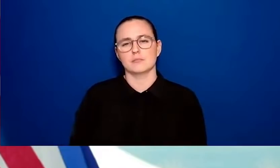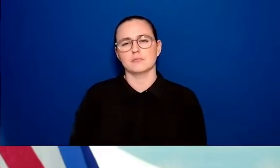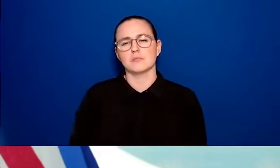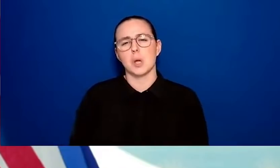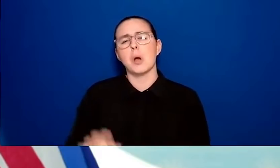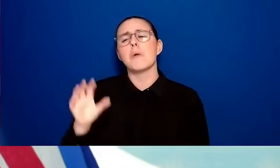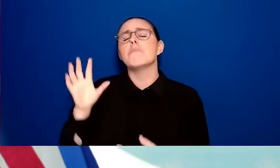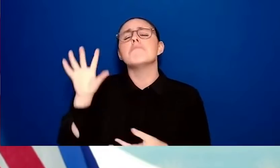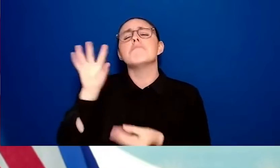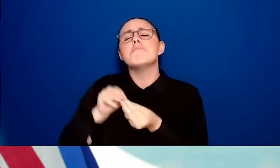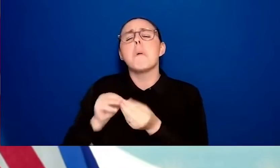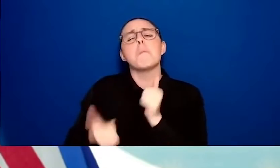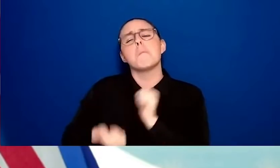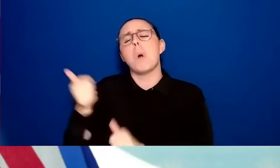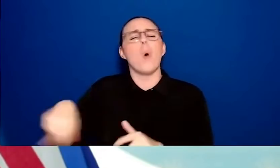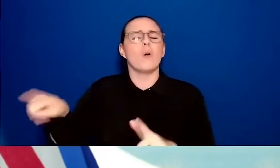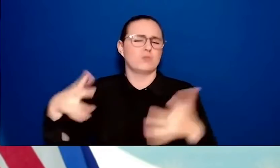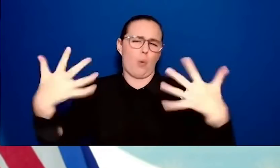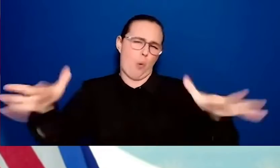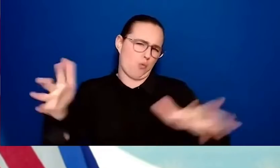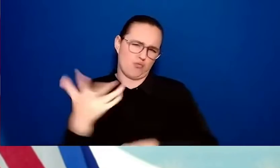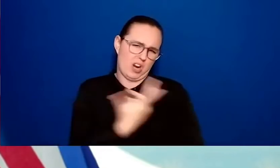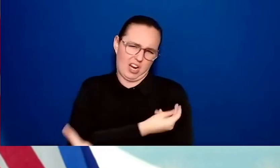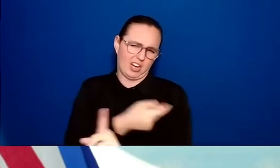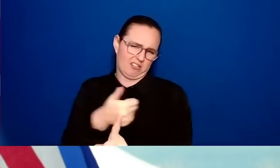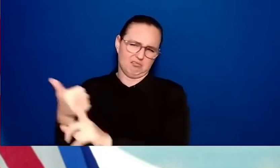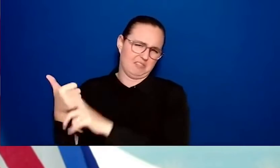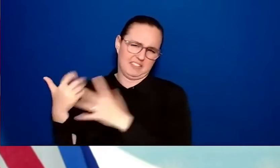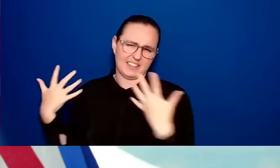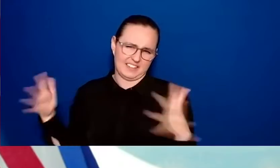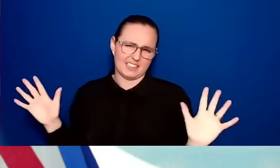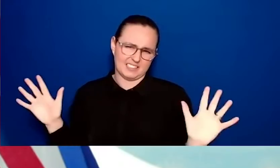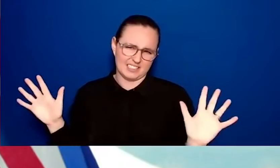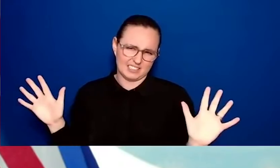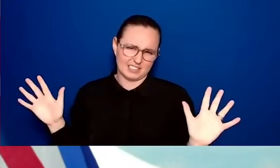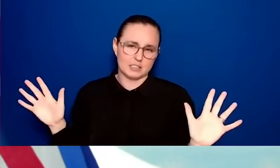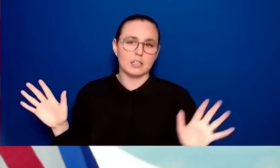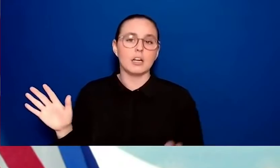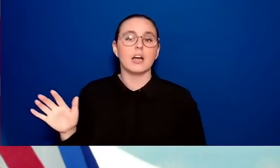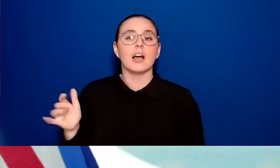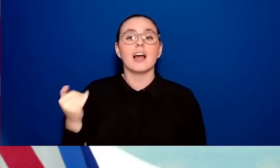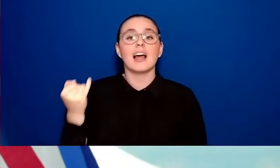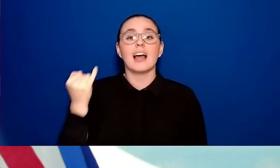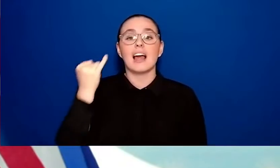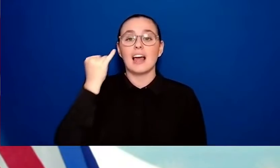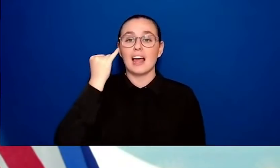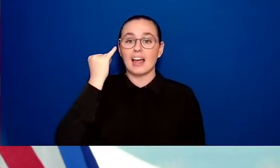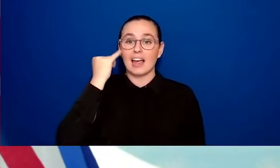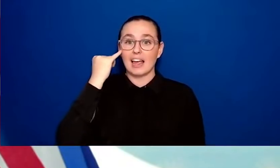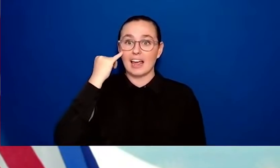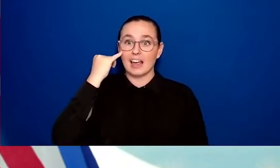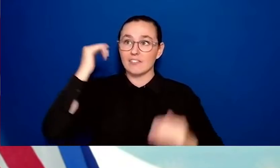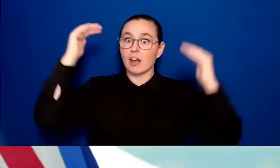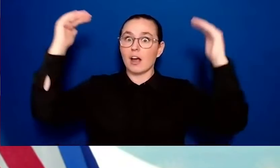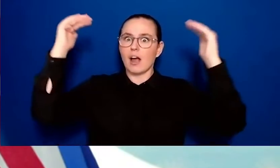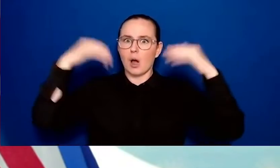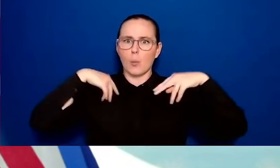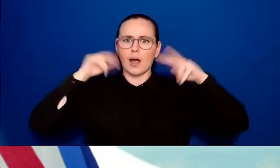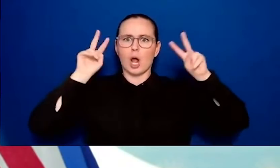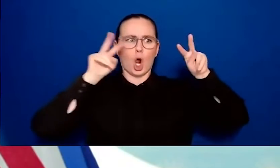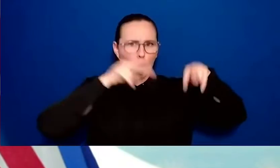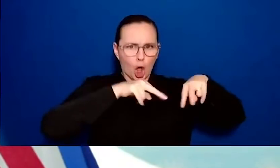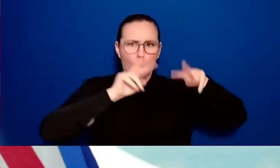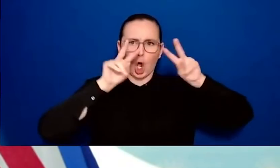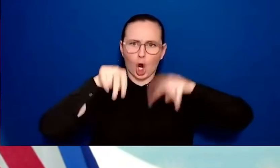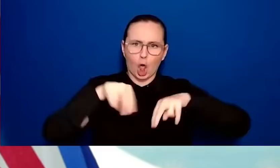But when you go down facility by facility, there's some that are less than we'd like, and we're making significant efforts in every